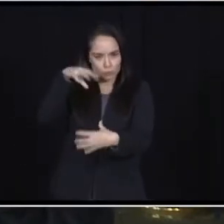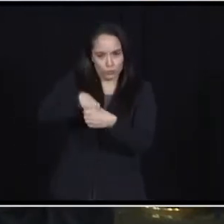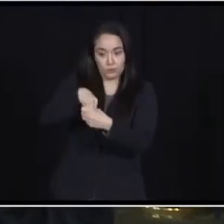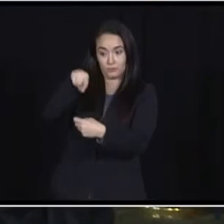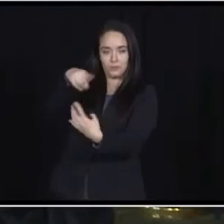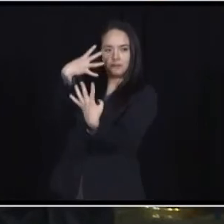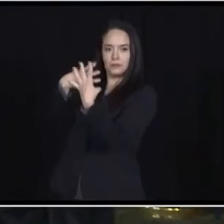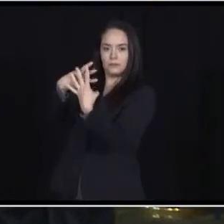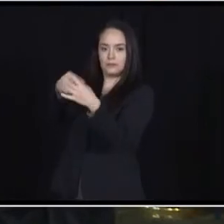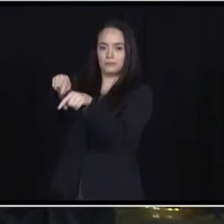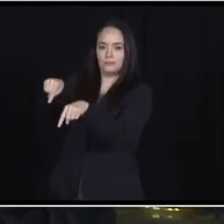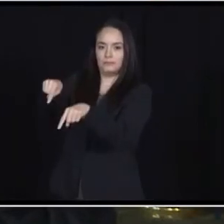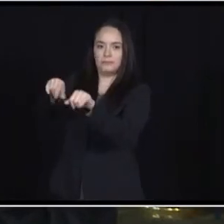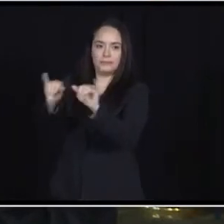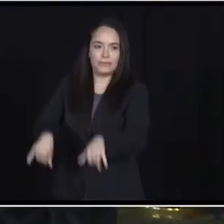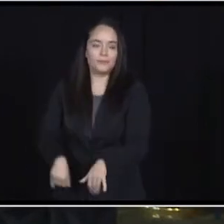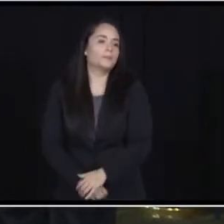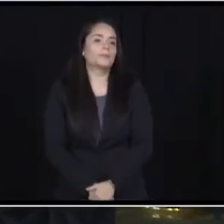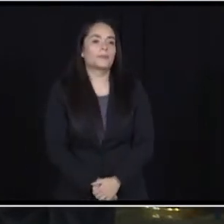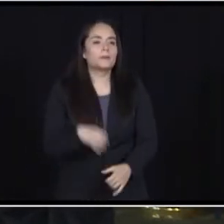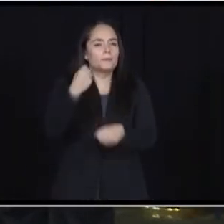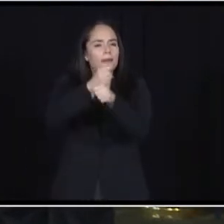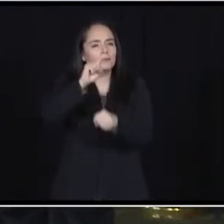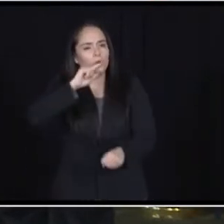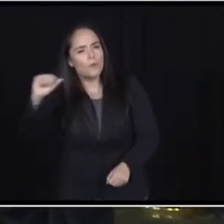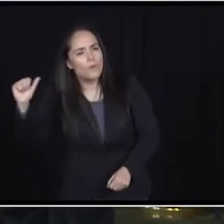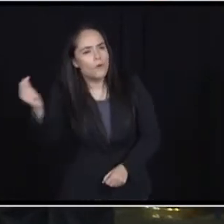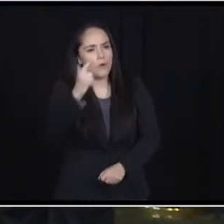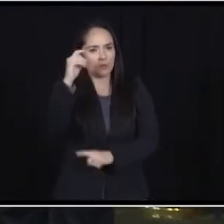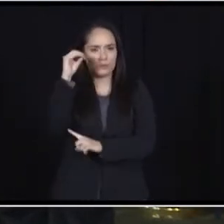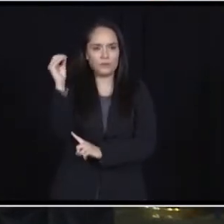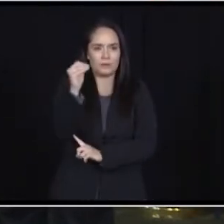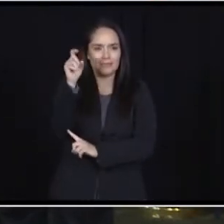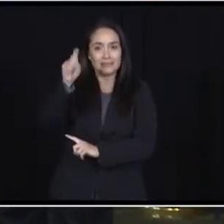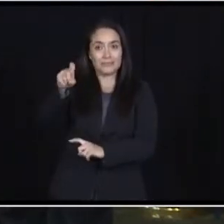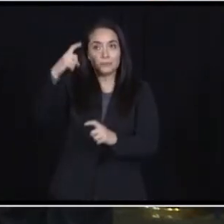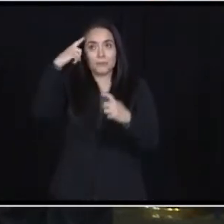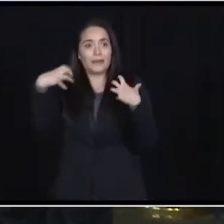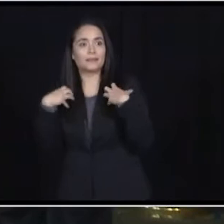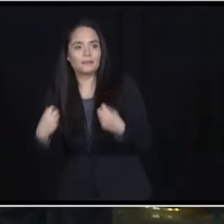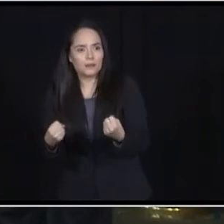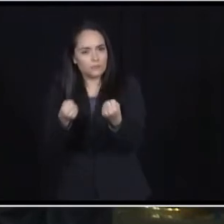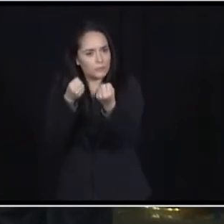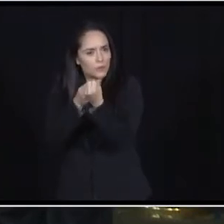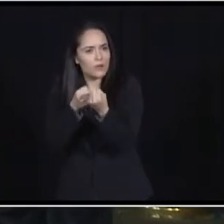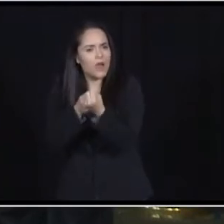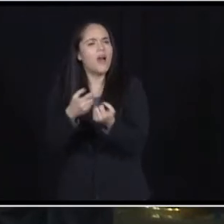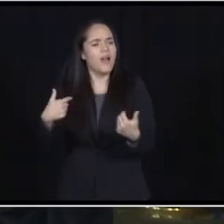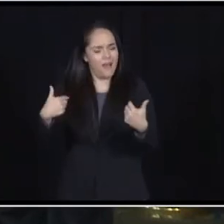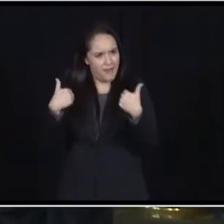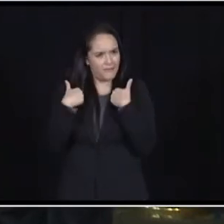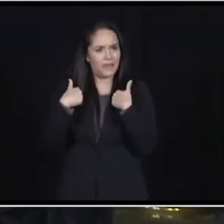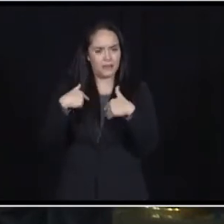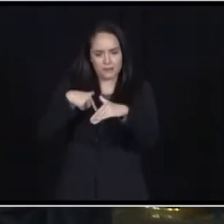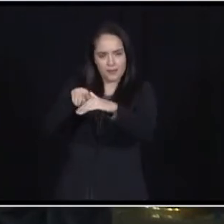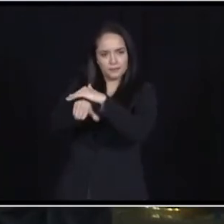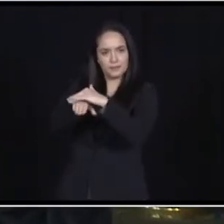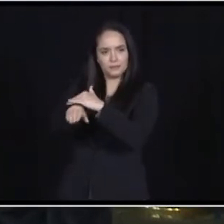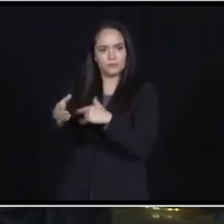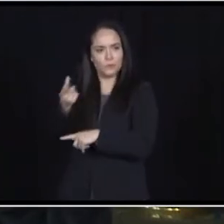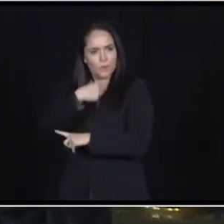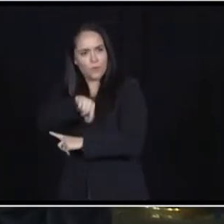who need more mental health and addiction support have access to the high-quality service and supports they need.